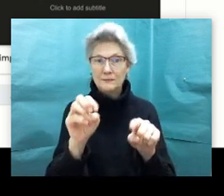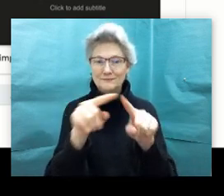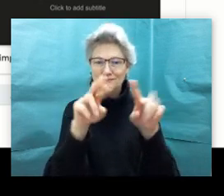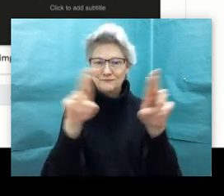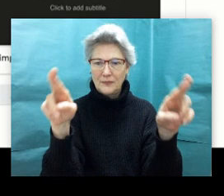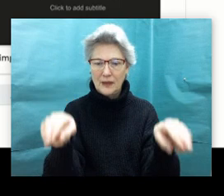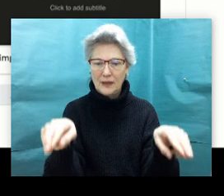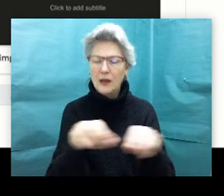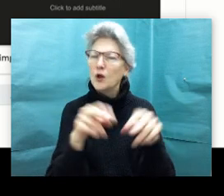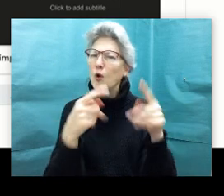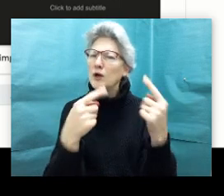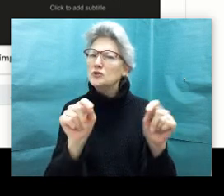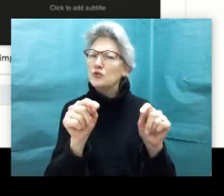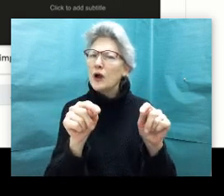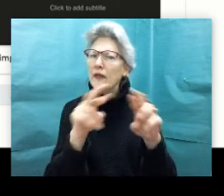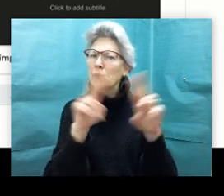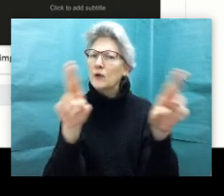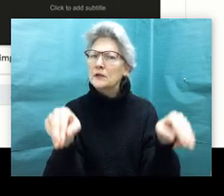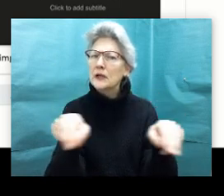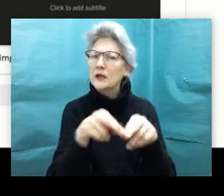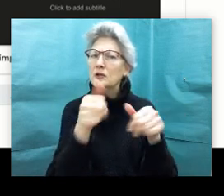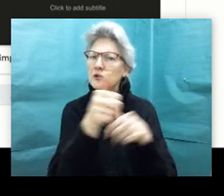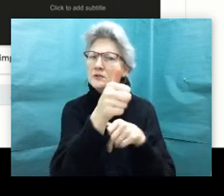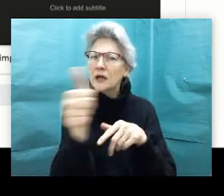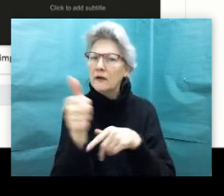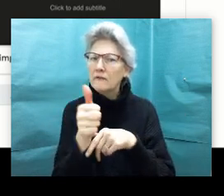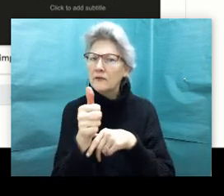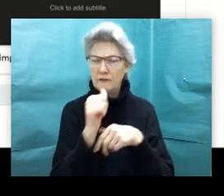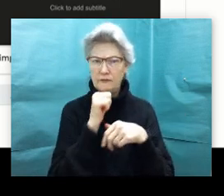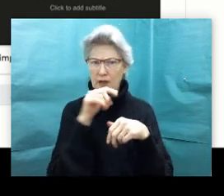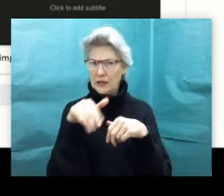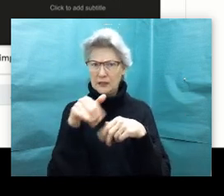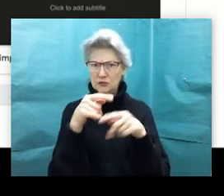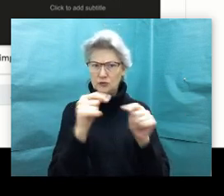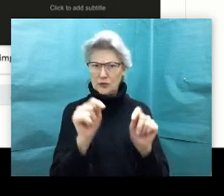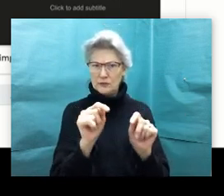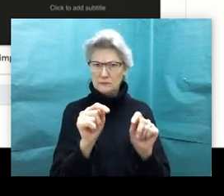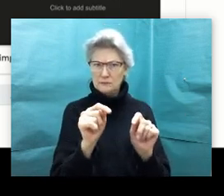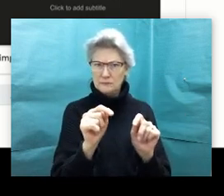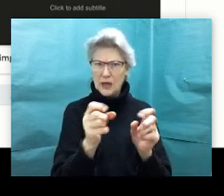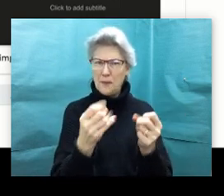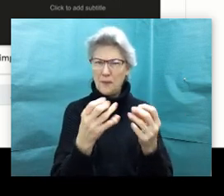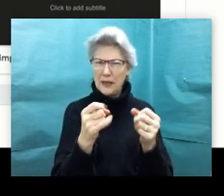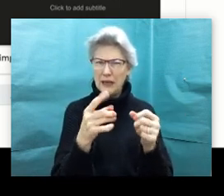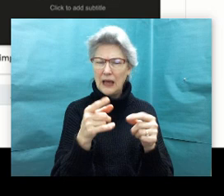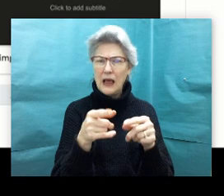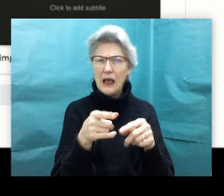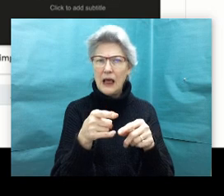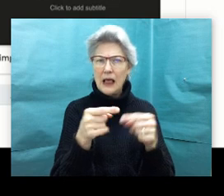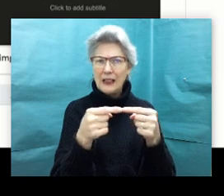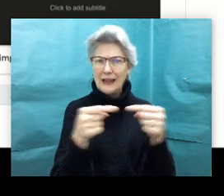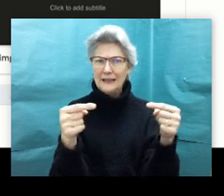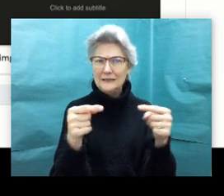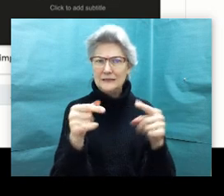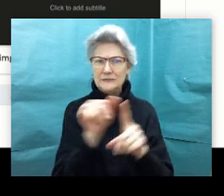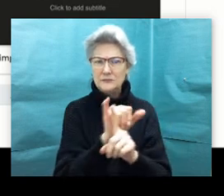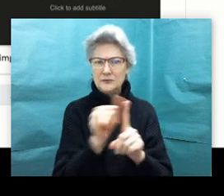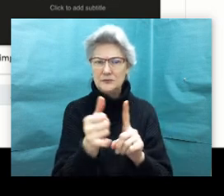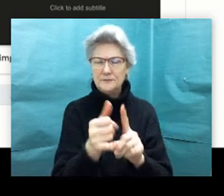the rectangle a chance if you have not tried to find the lines of symmetry for the rectangle yet. If you have, then let's keep